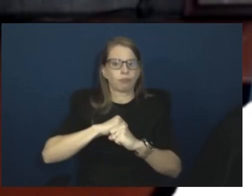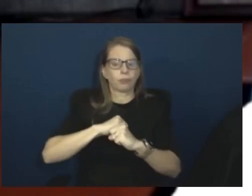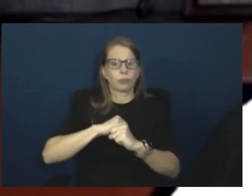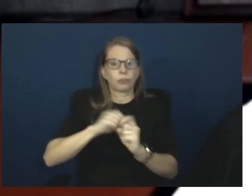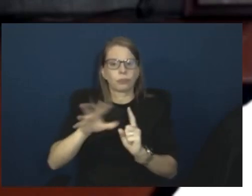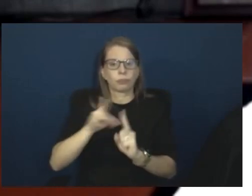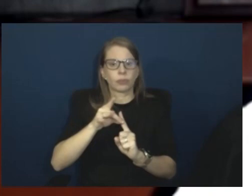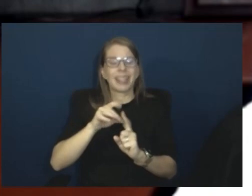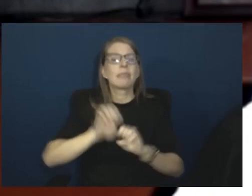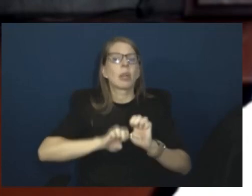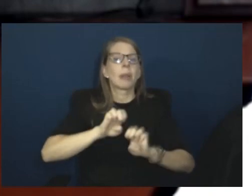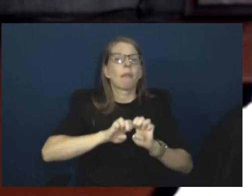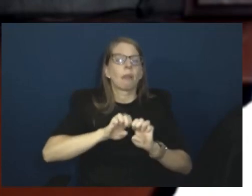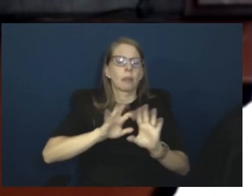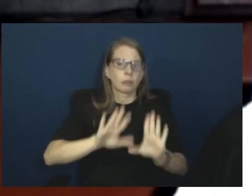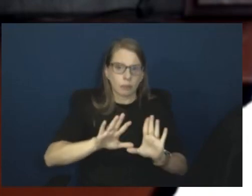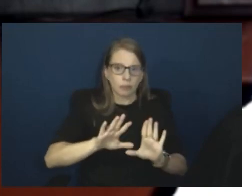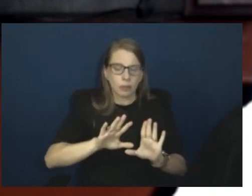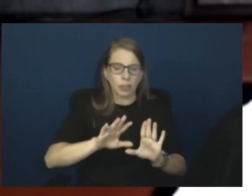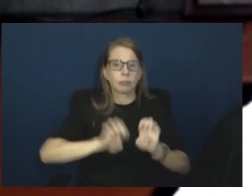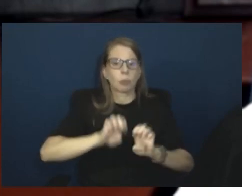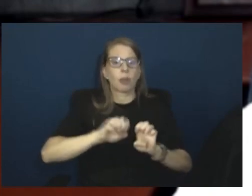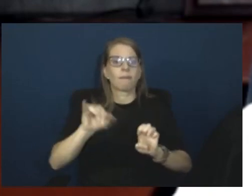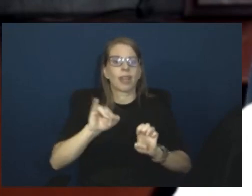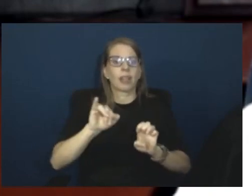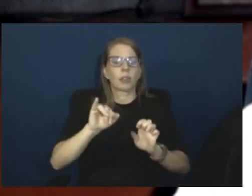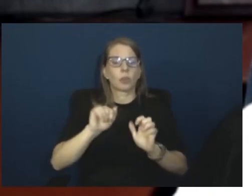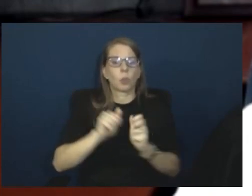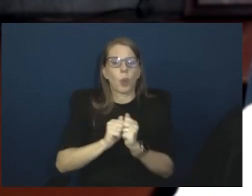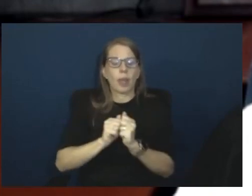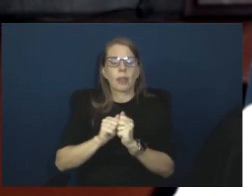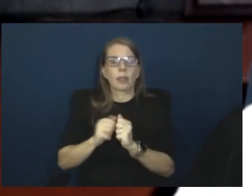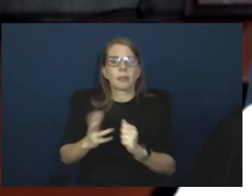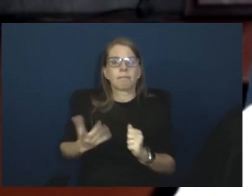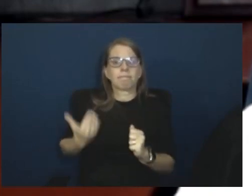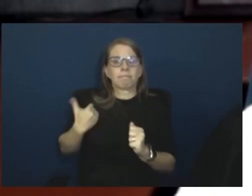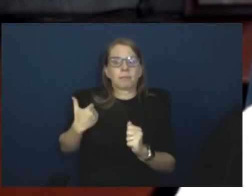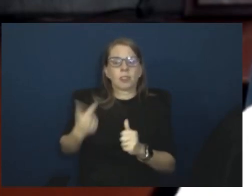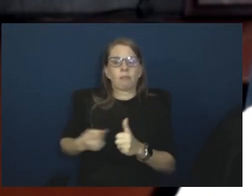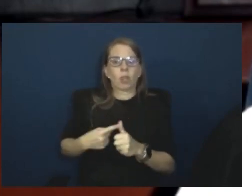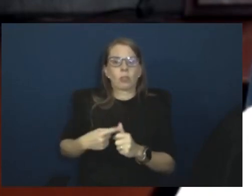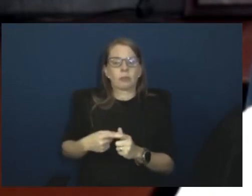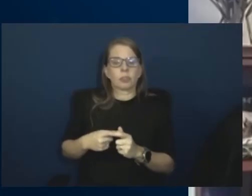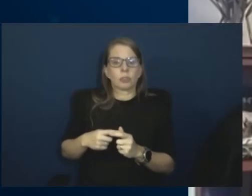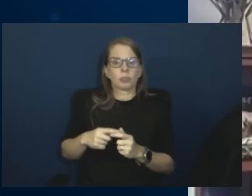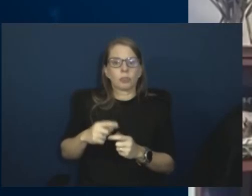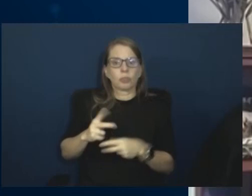experimental infection with the ancestral strains of SARS-CoV-2.